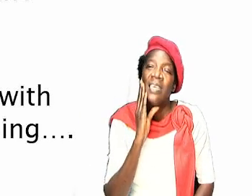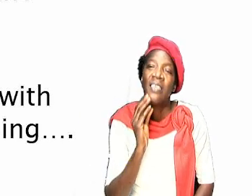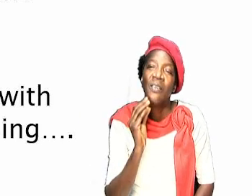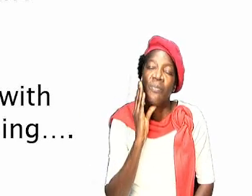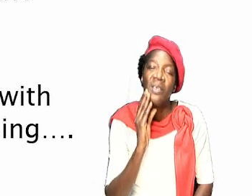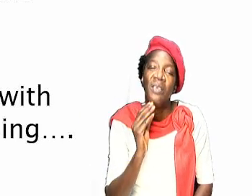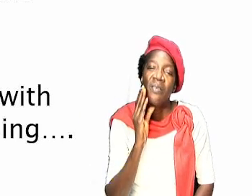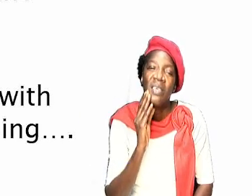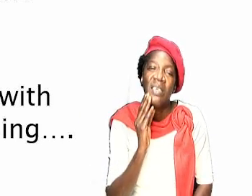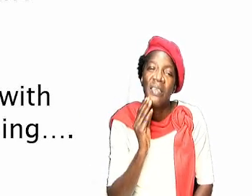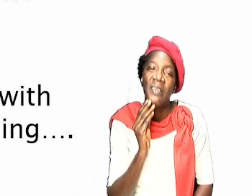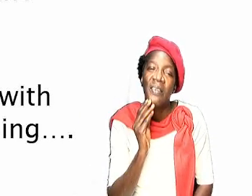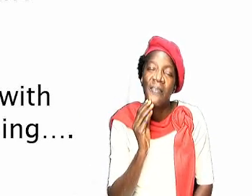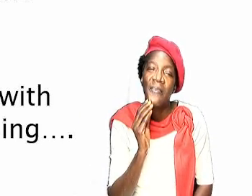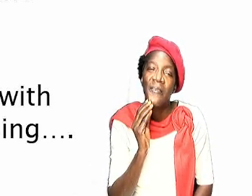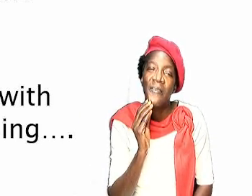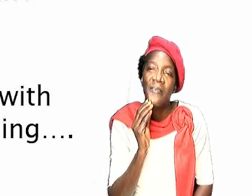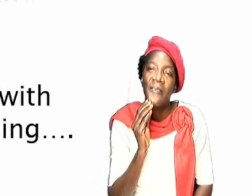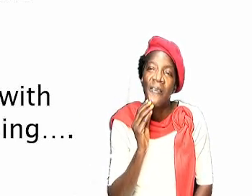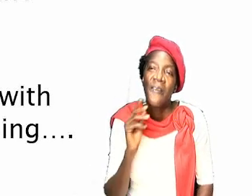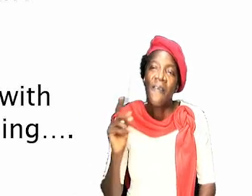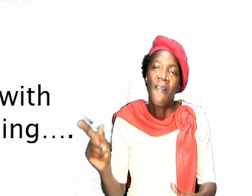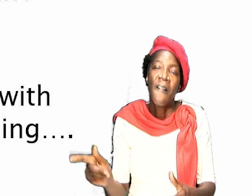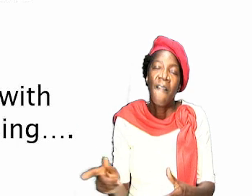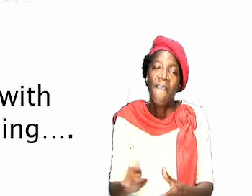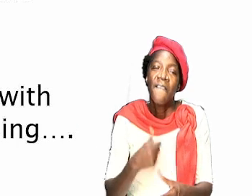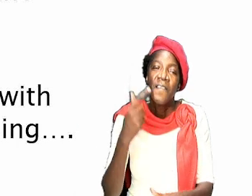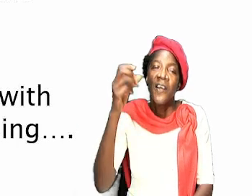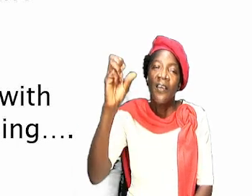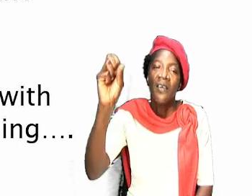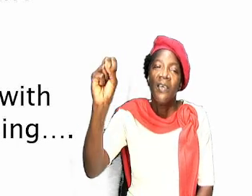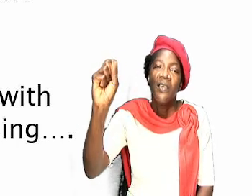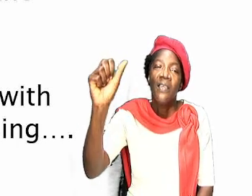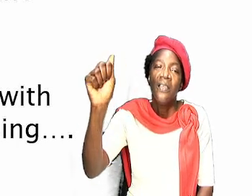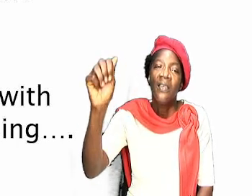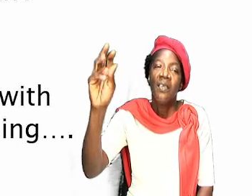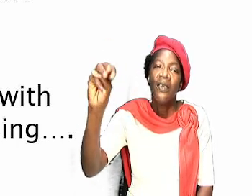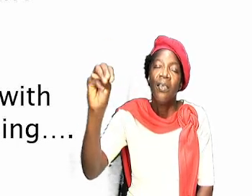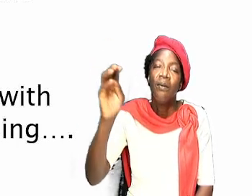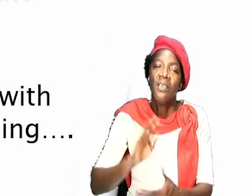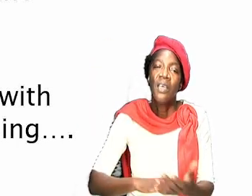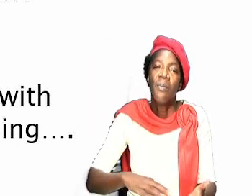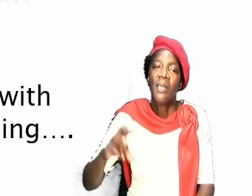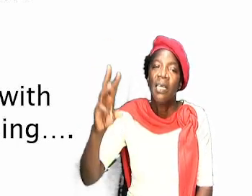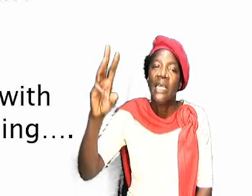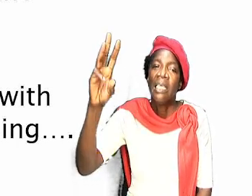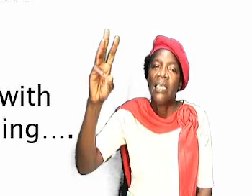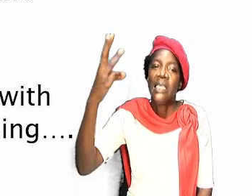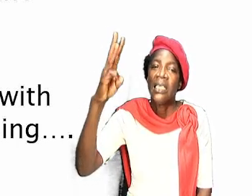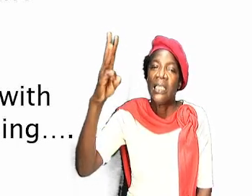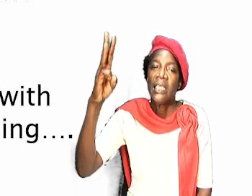back on 1 Samuel chapter 16, 13, after David